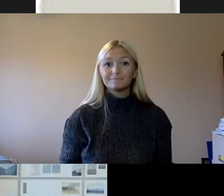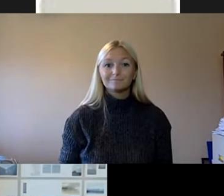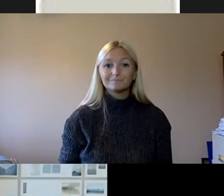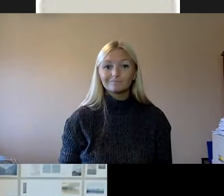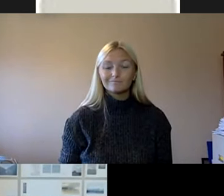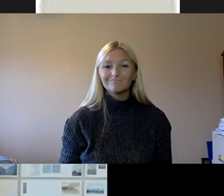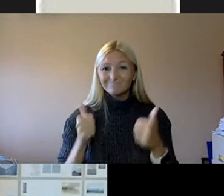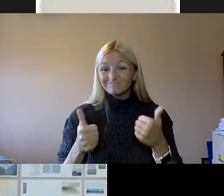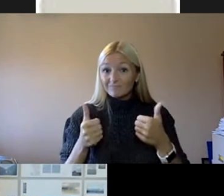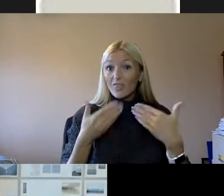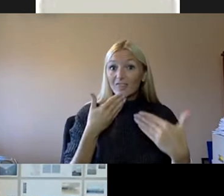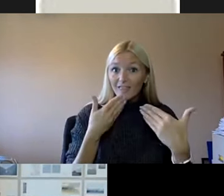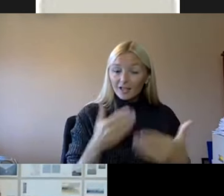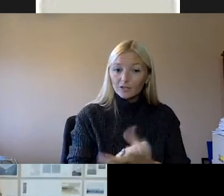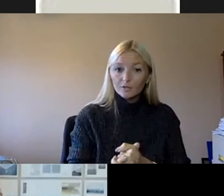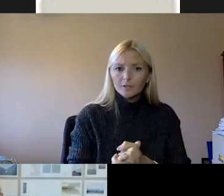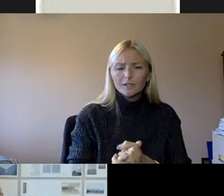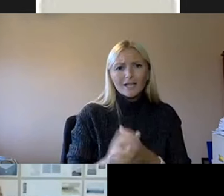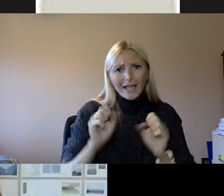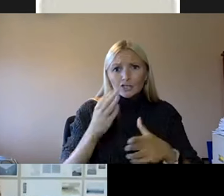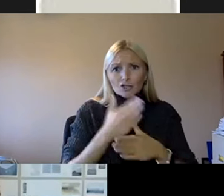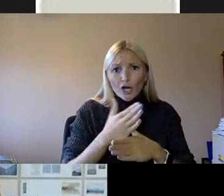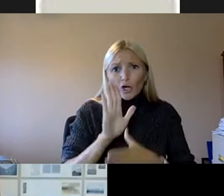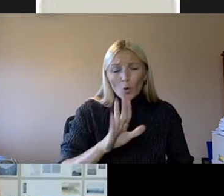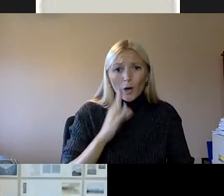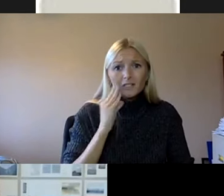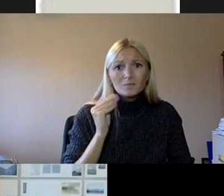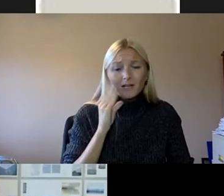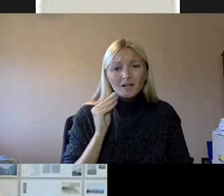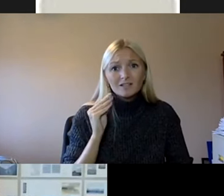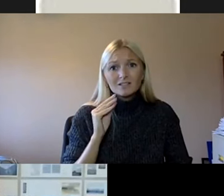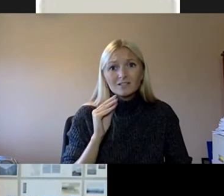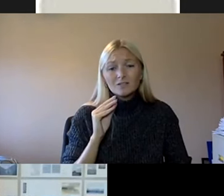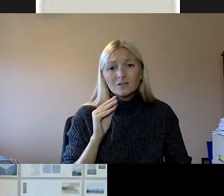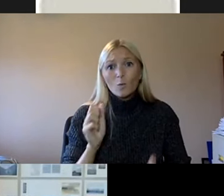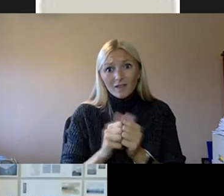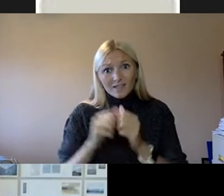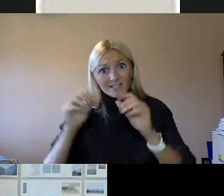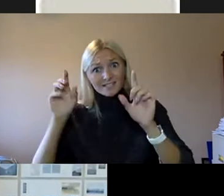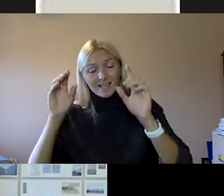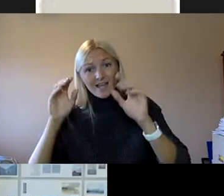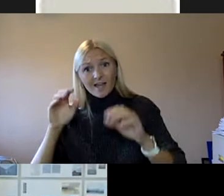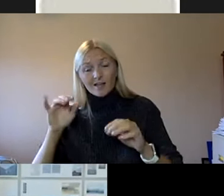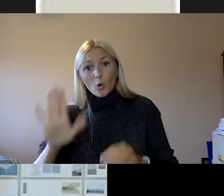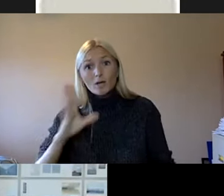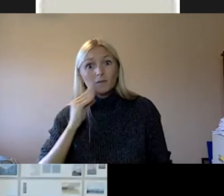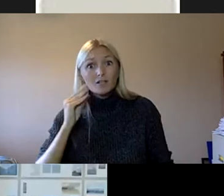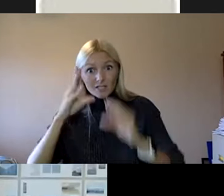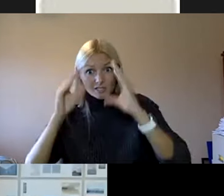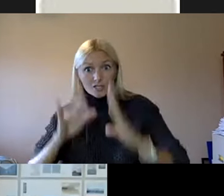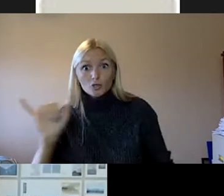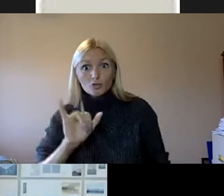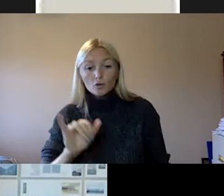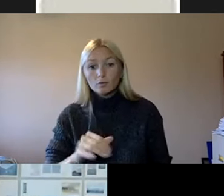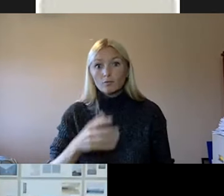Thank you, Dominique. And I'm happy that you share your experience as a teacher or professor, because we have in the audience a lot